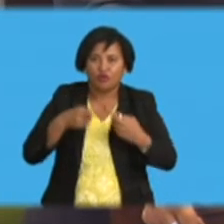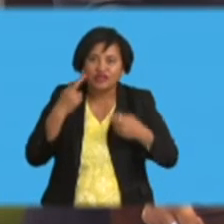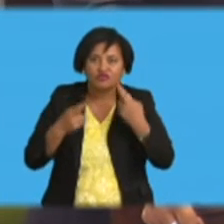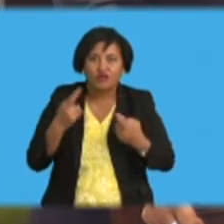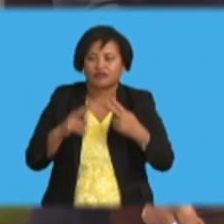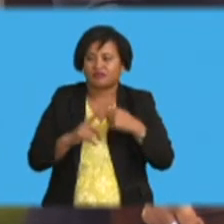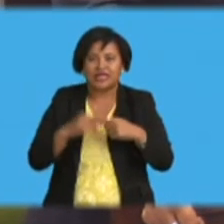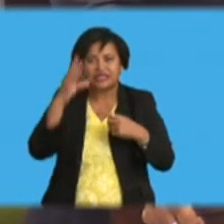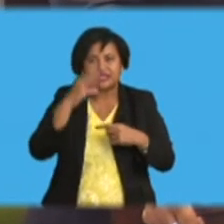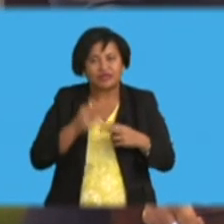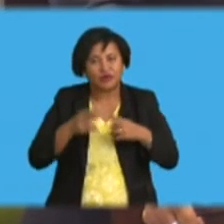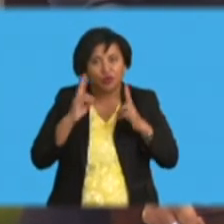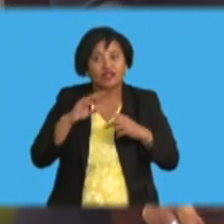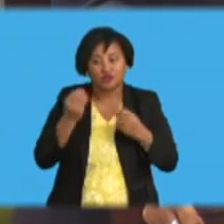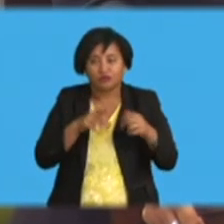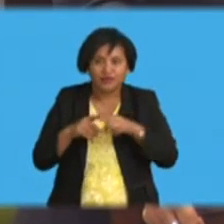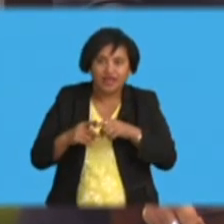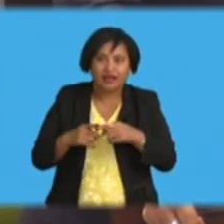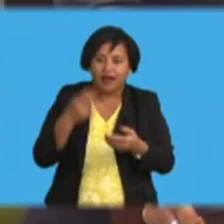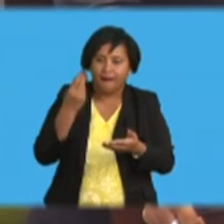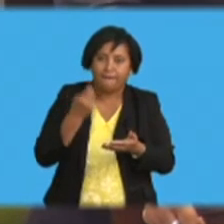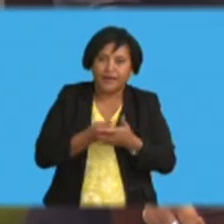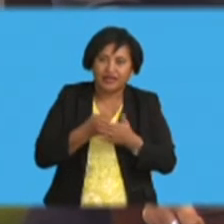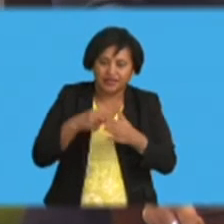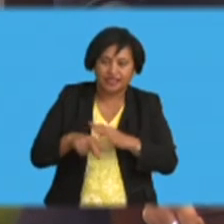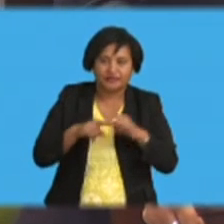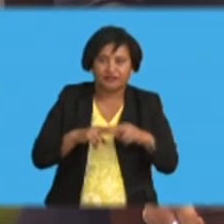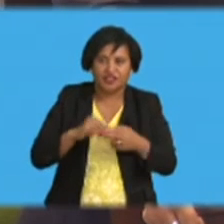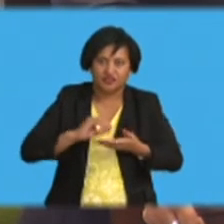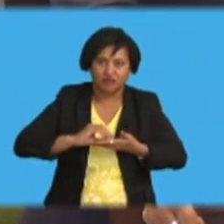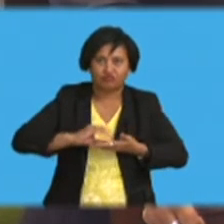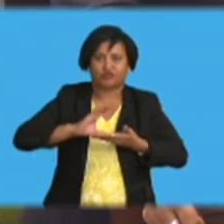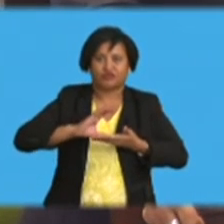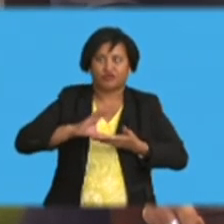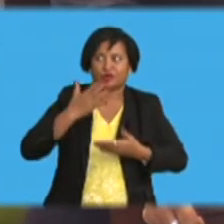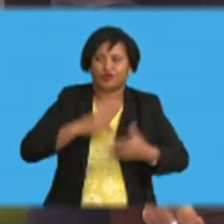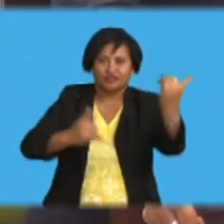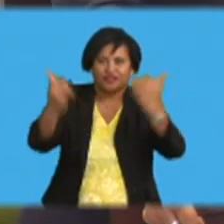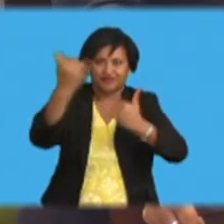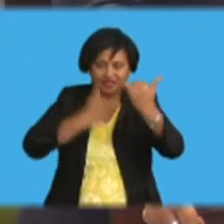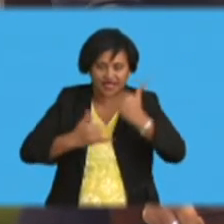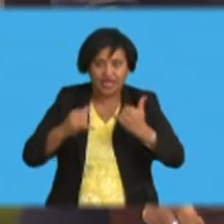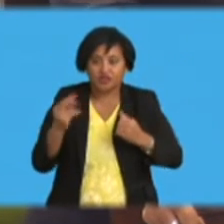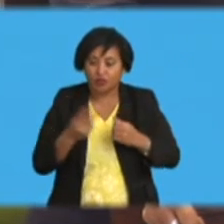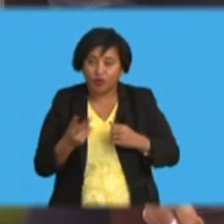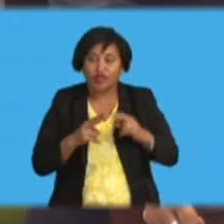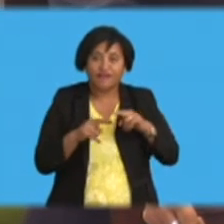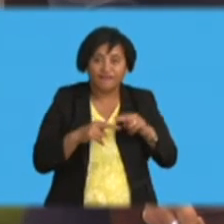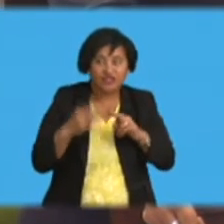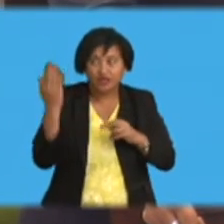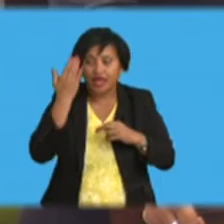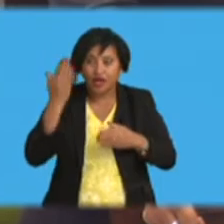Academy project will ensure Fiji Airways continues to maintain the highest levels of safety. Both airlines, Fiji Airways and Fiji